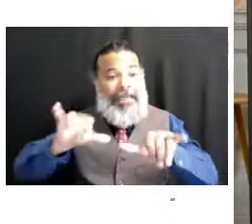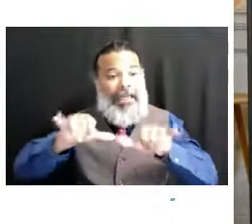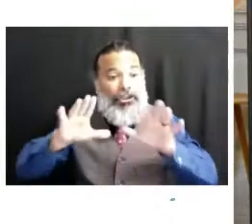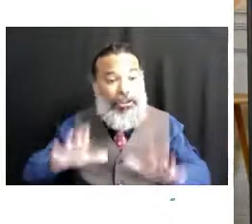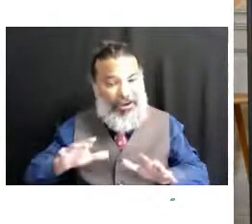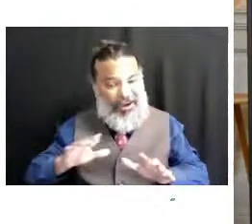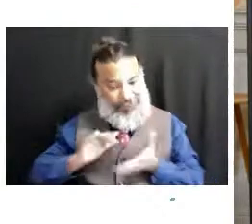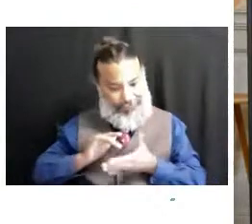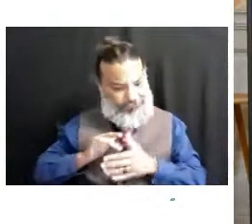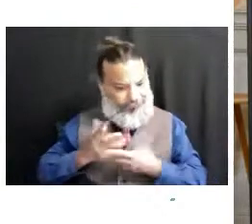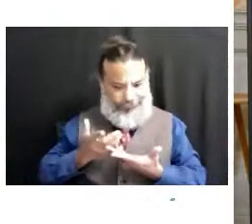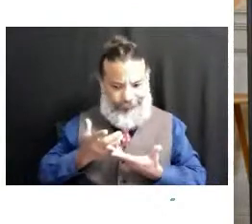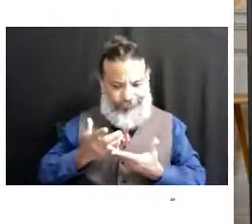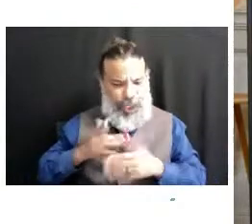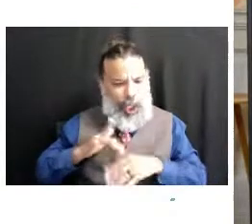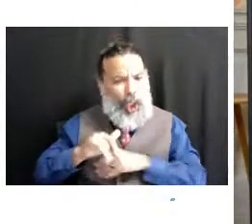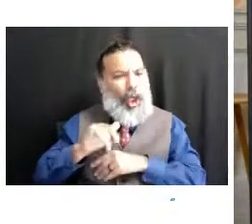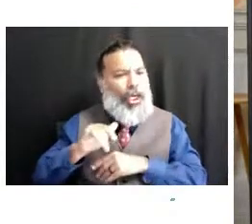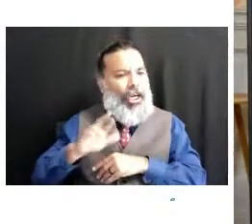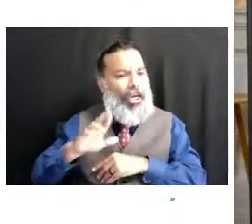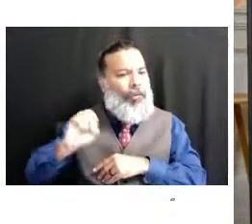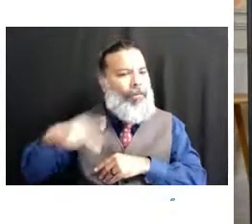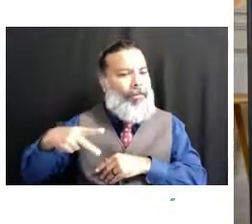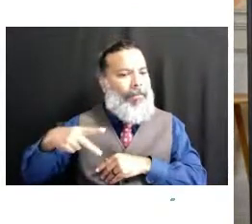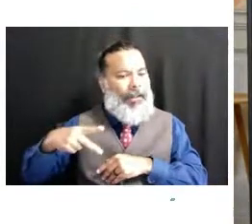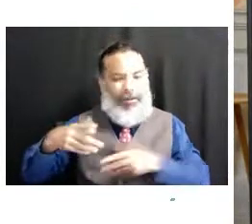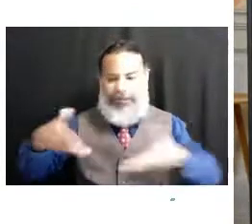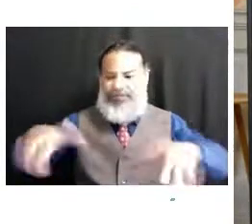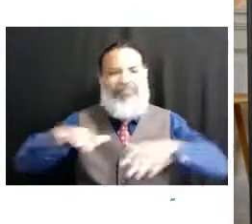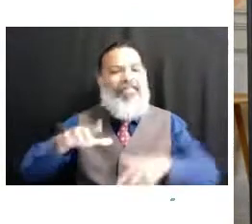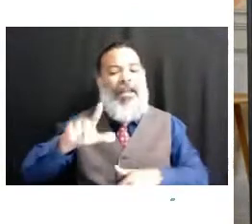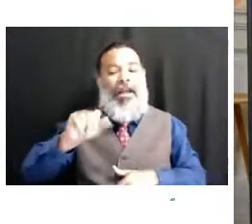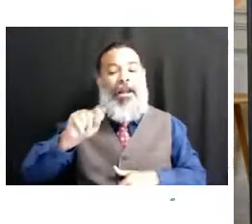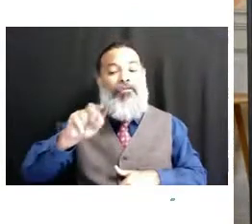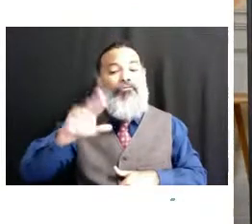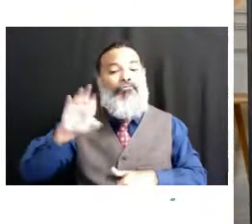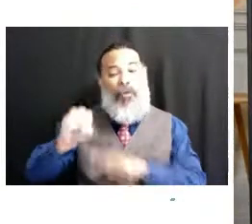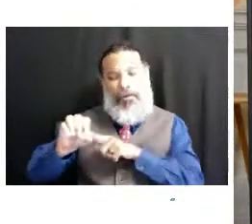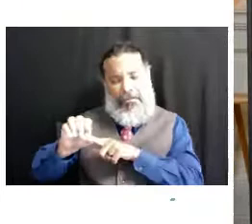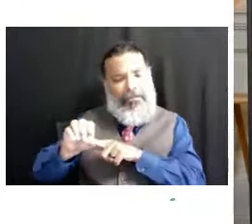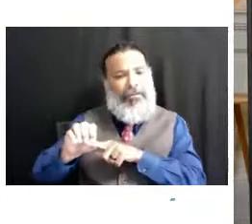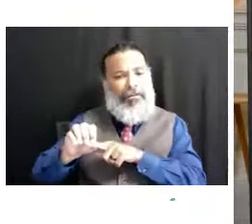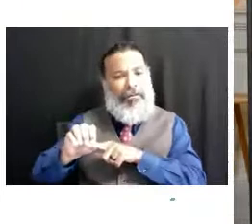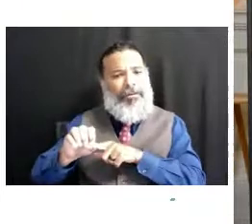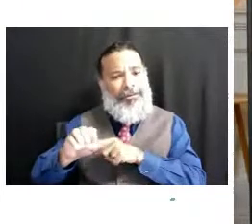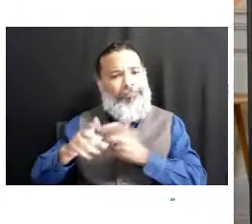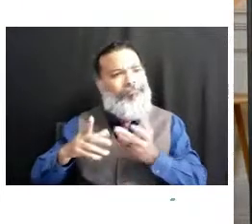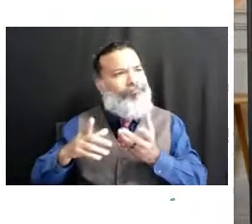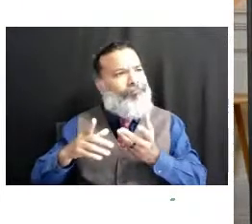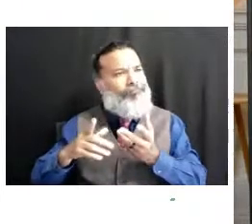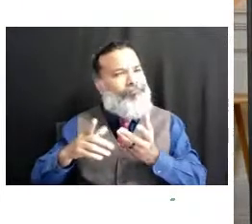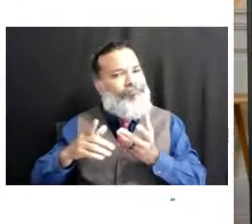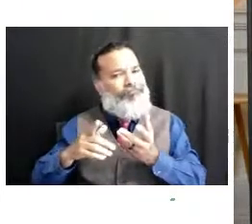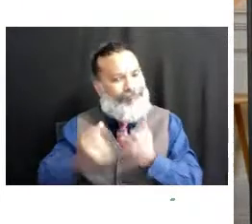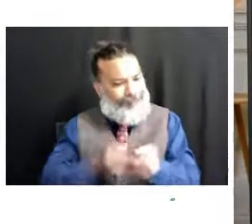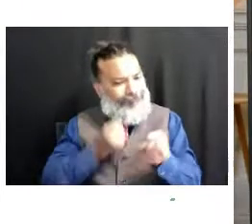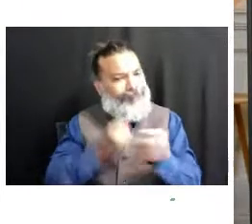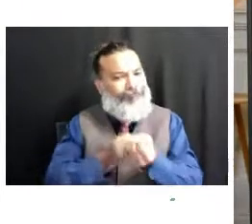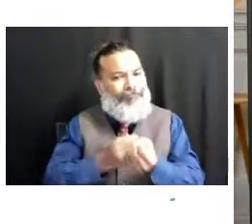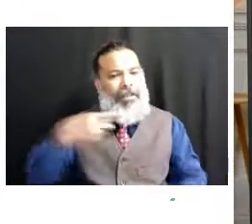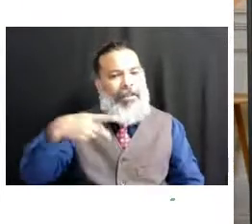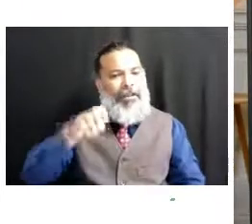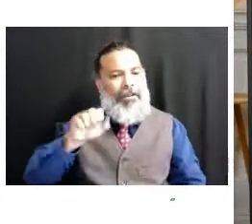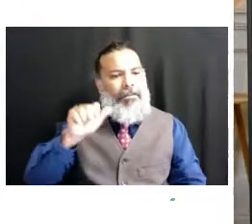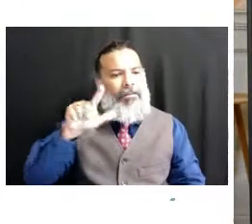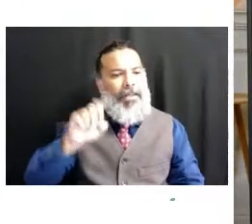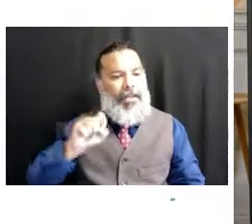the early Republic. Latrobe was a great friend of the Peales. The